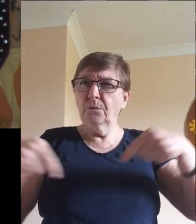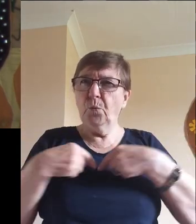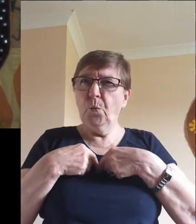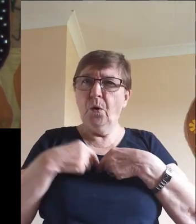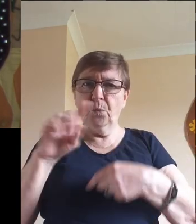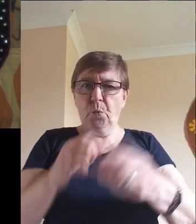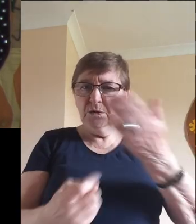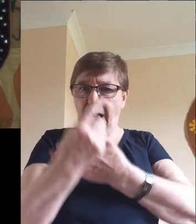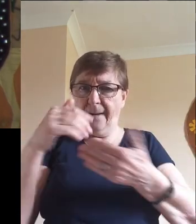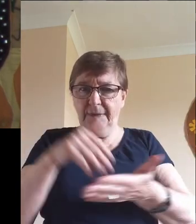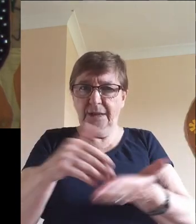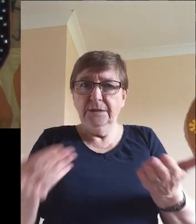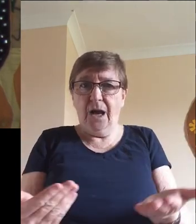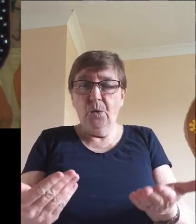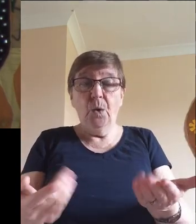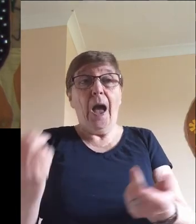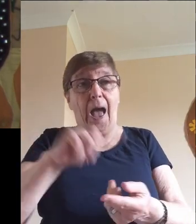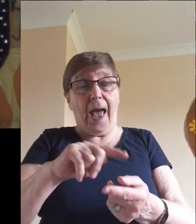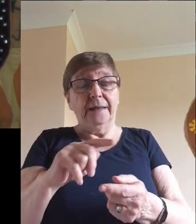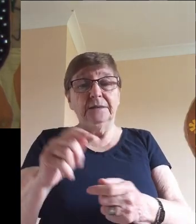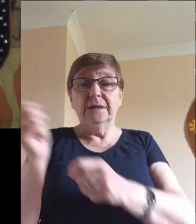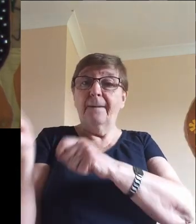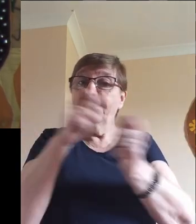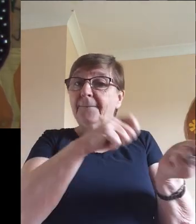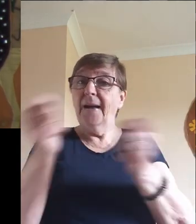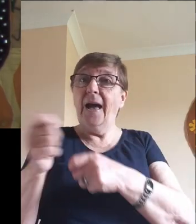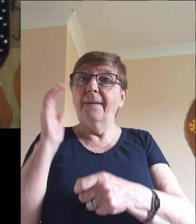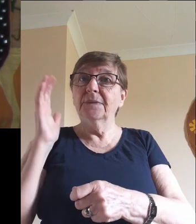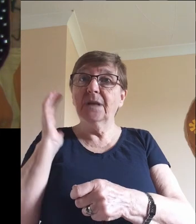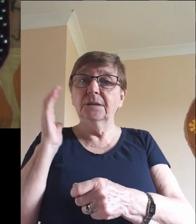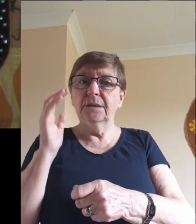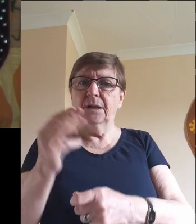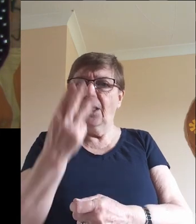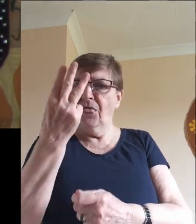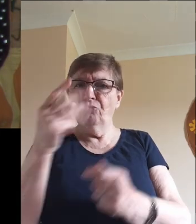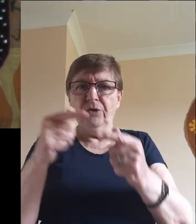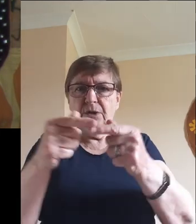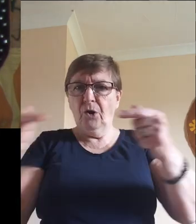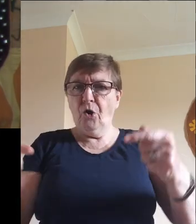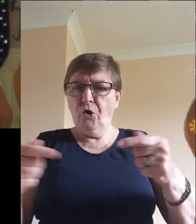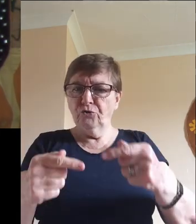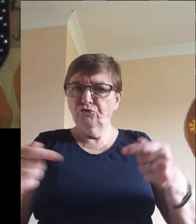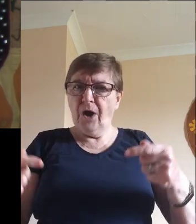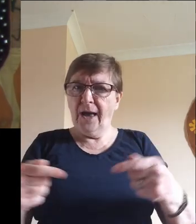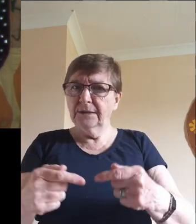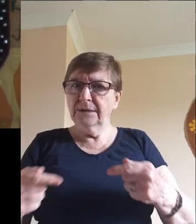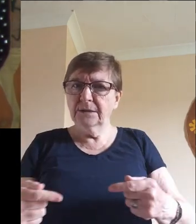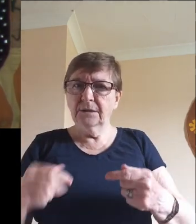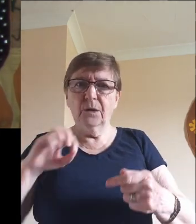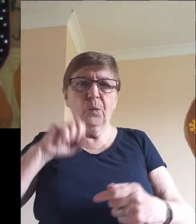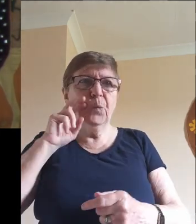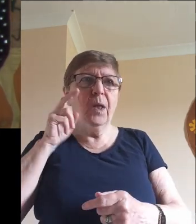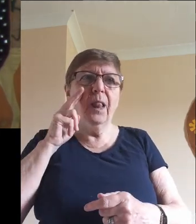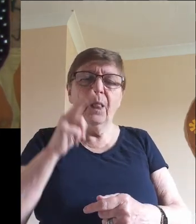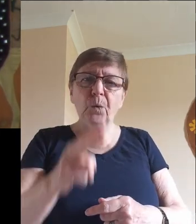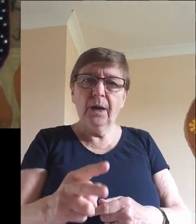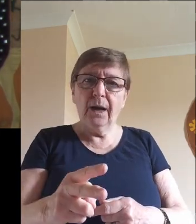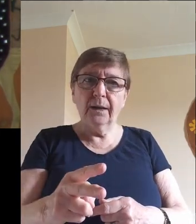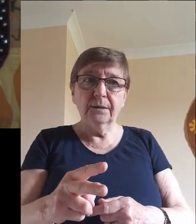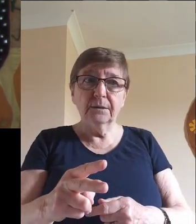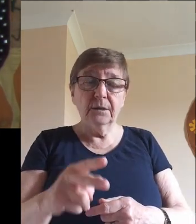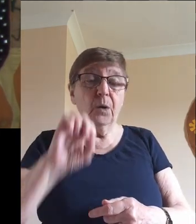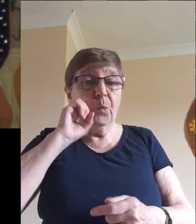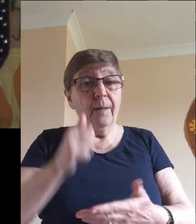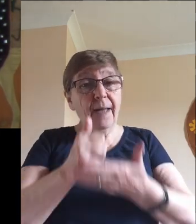is Palm Sunday. There are three contrasts that we're going to look at, and as we do so, it'd be very helpful to have